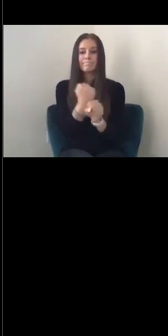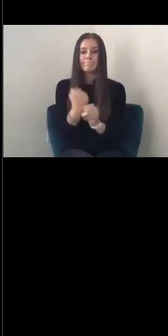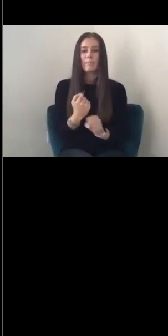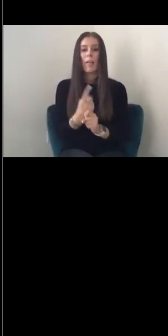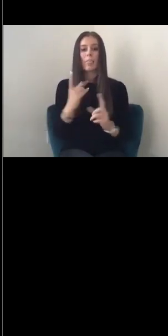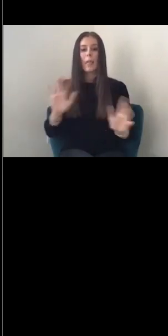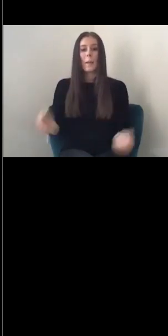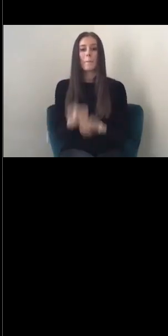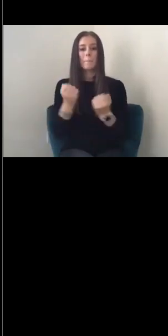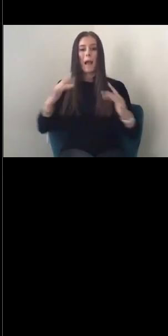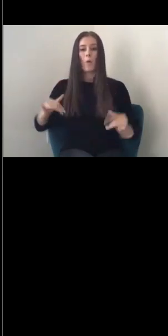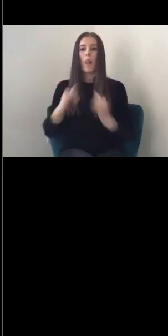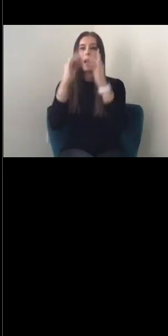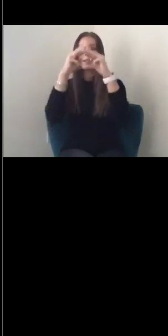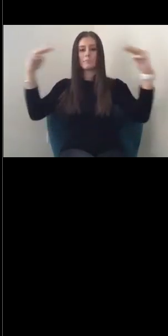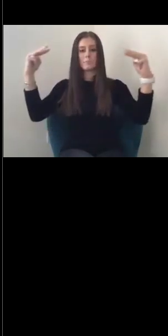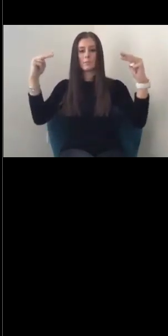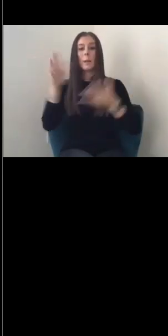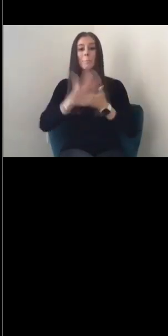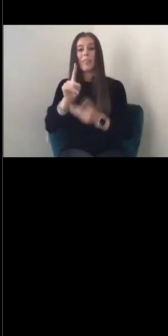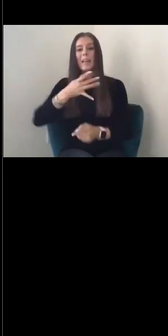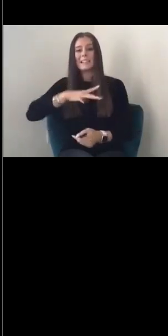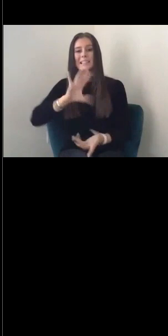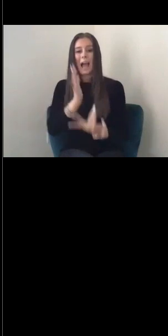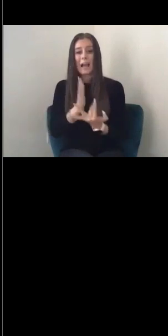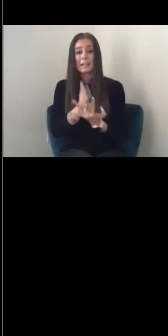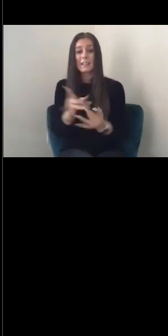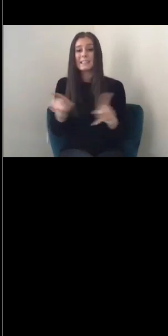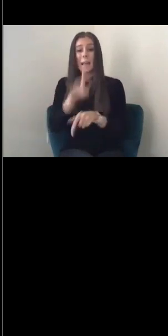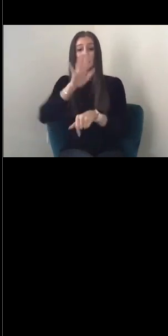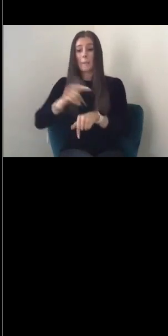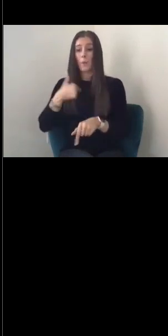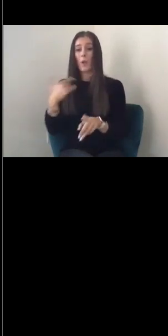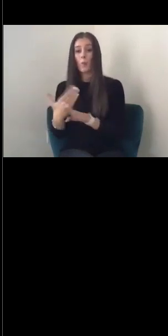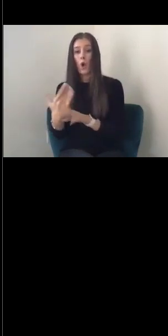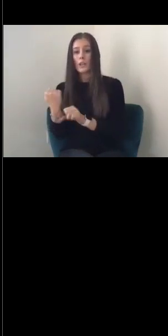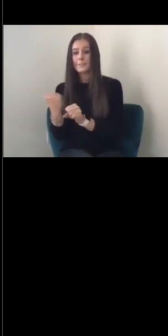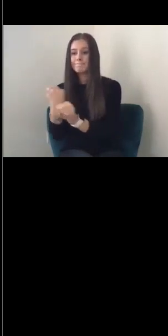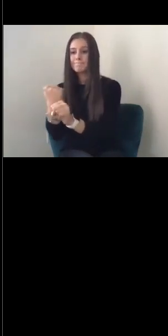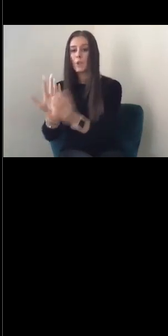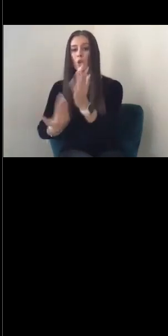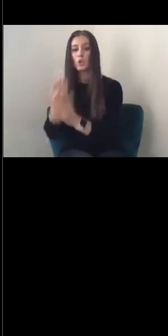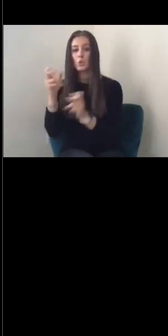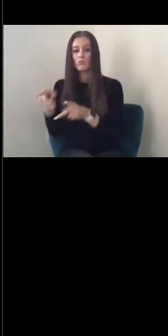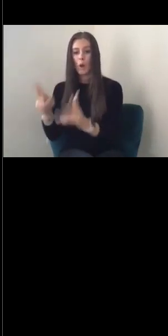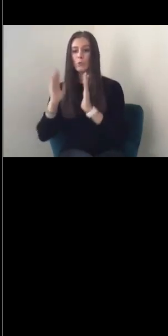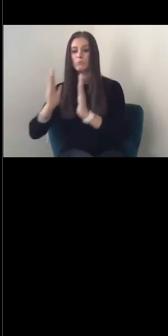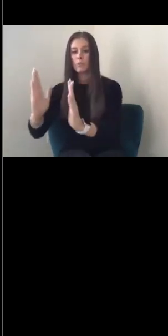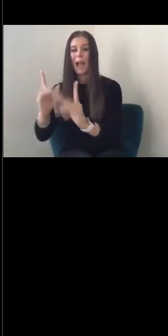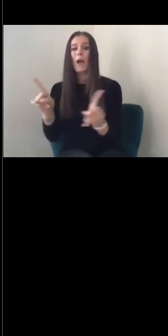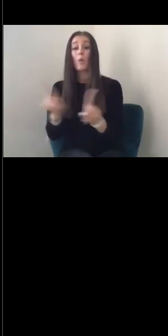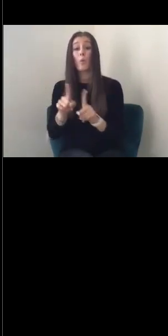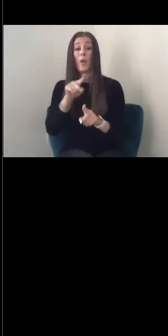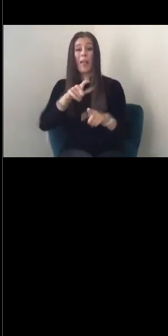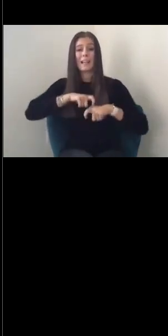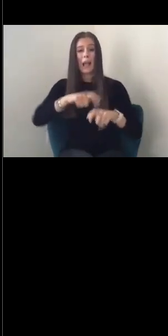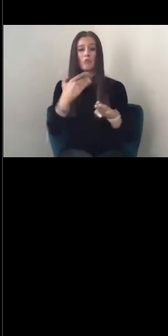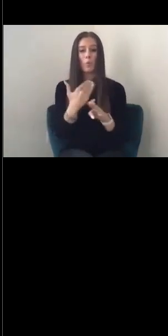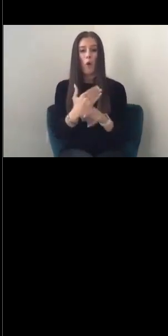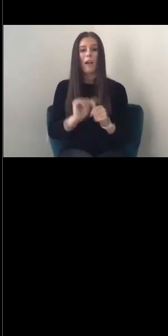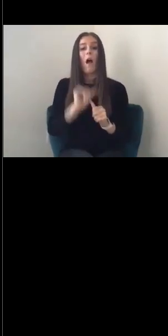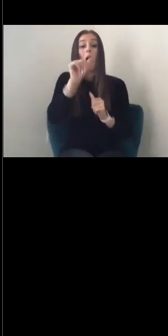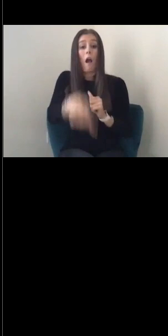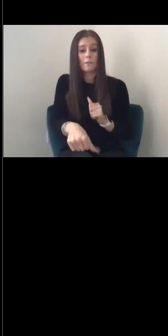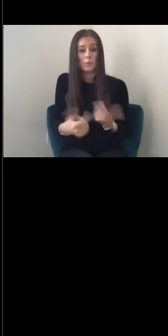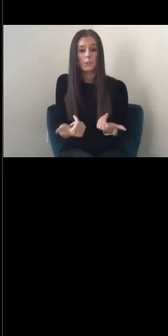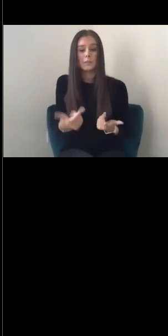And this access will be required during the diversion works for the lines and afterwards for the operation of the network.